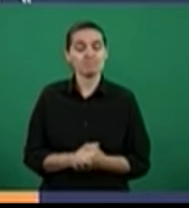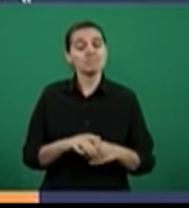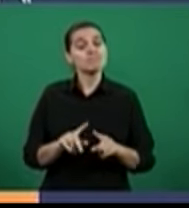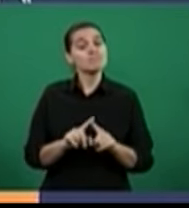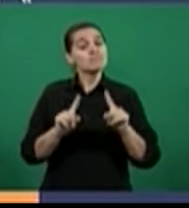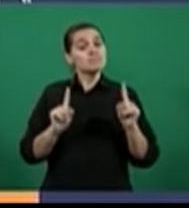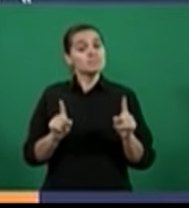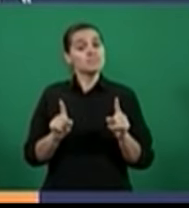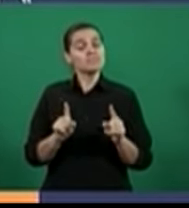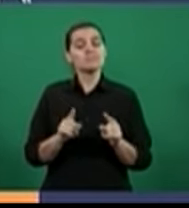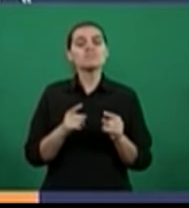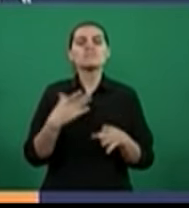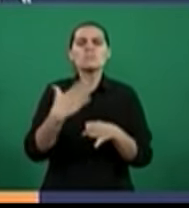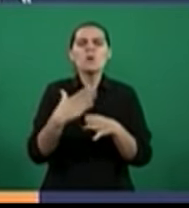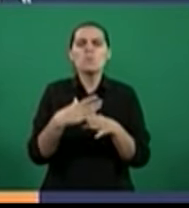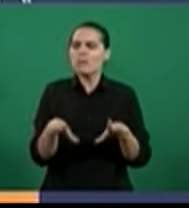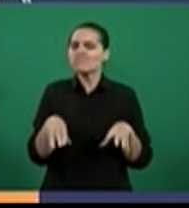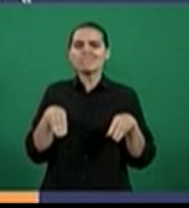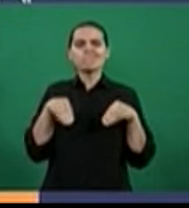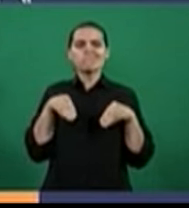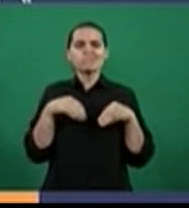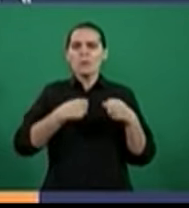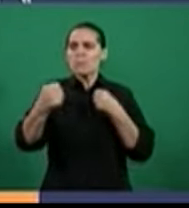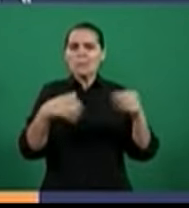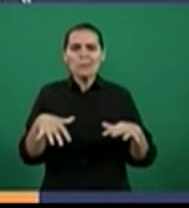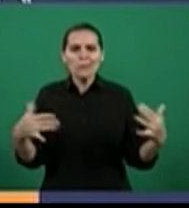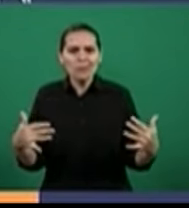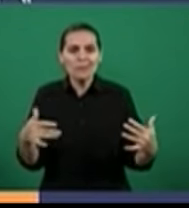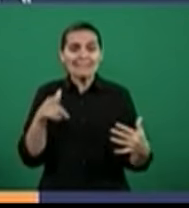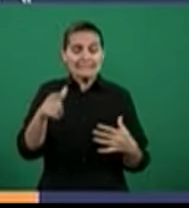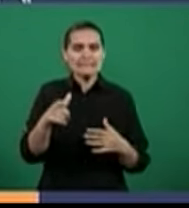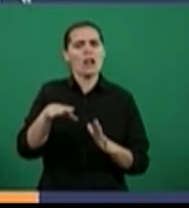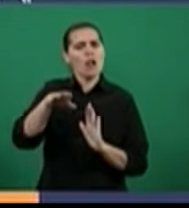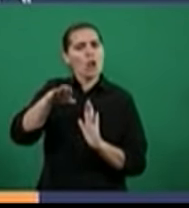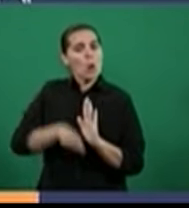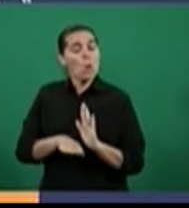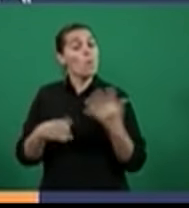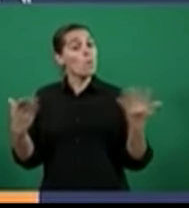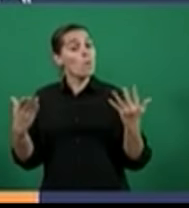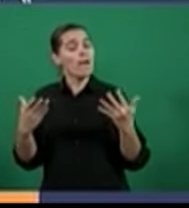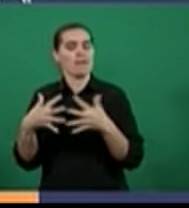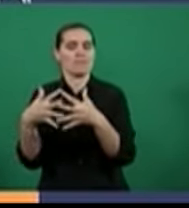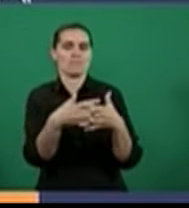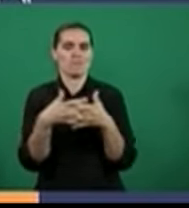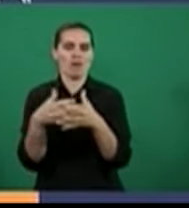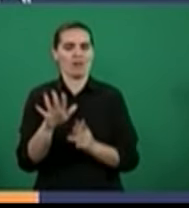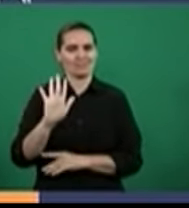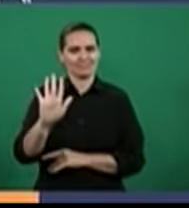Meanwhile, unemployment rates remain low, especially in the United States.